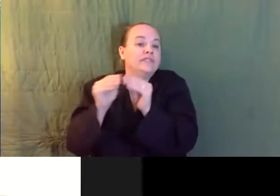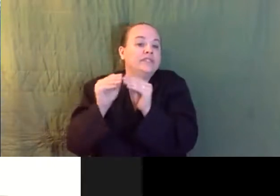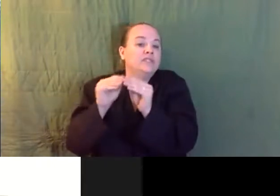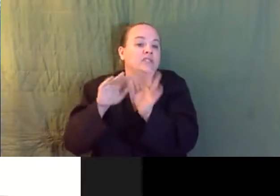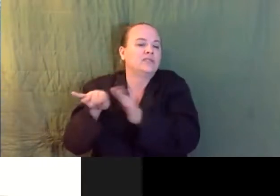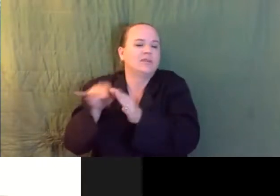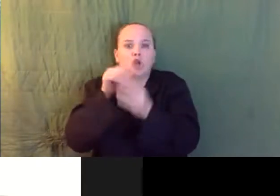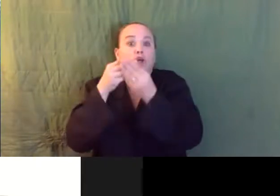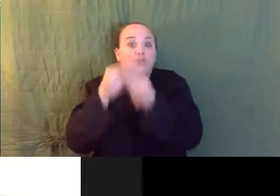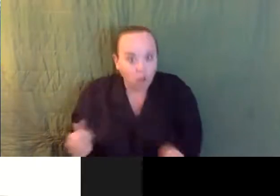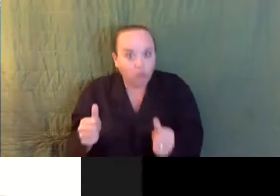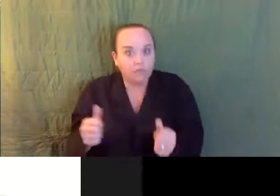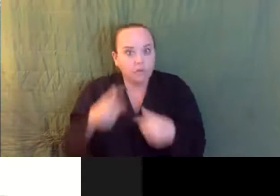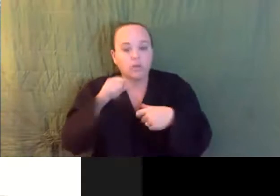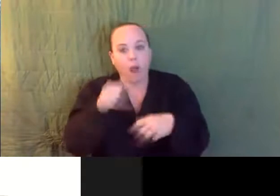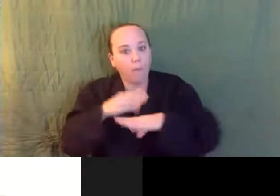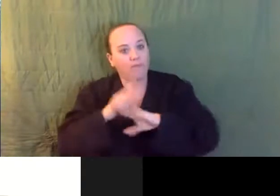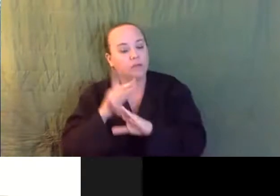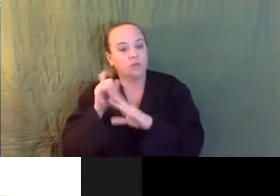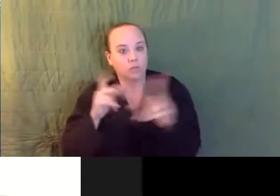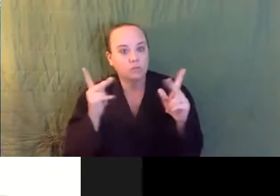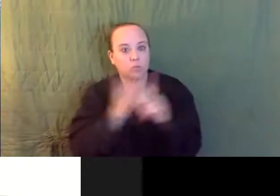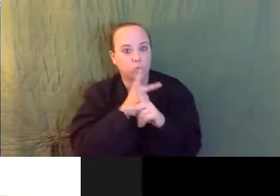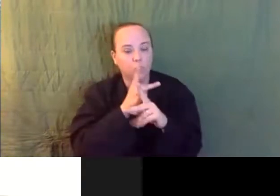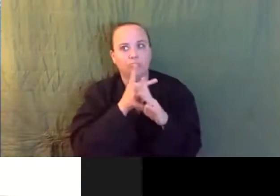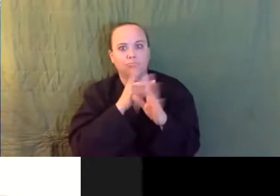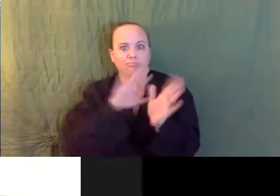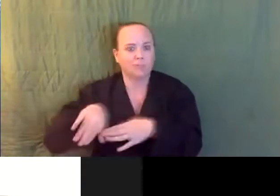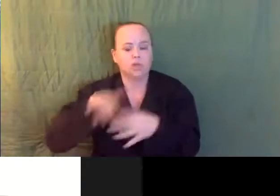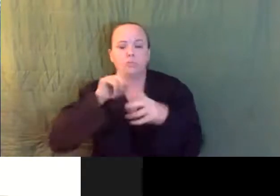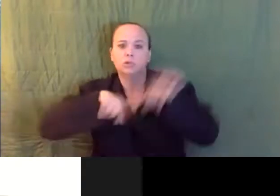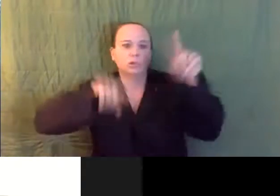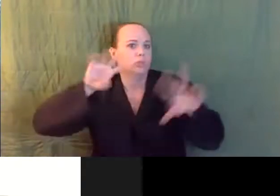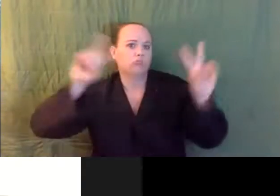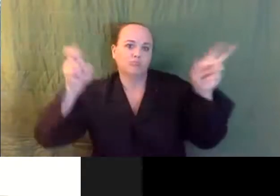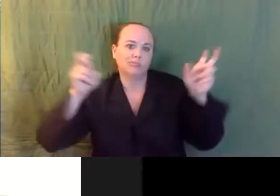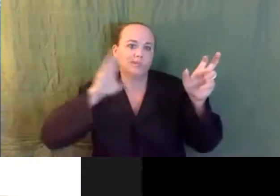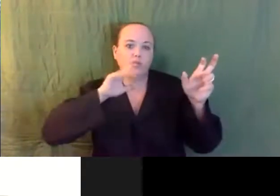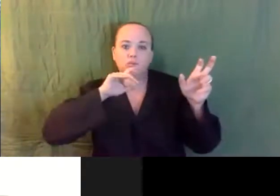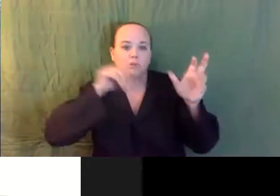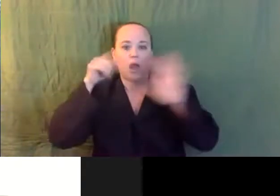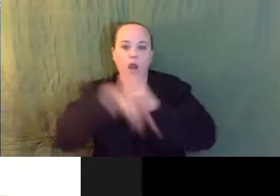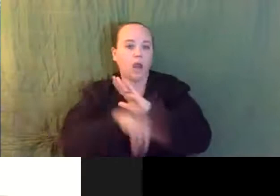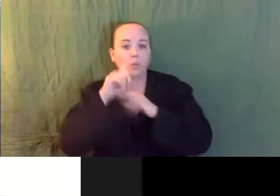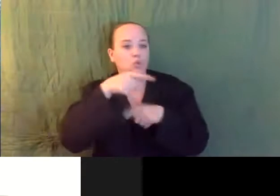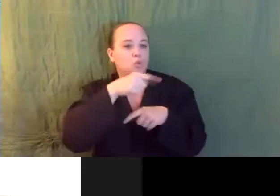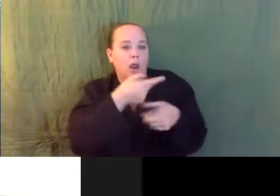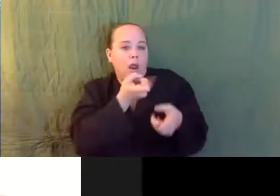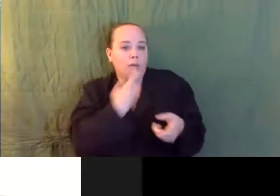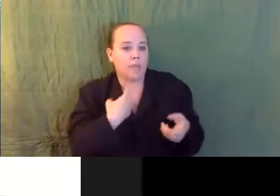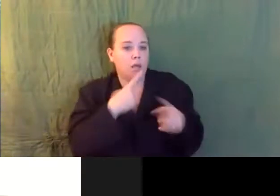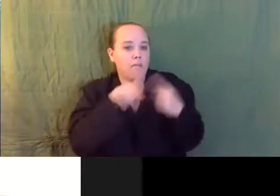from getting worse. And a whole range of other issues I'm not going to go into right now because you didn't ask about those. But the point